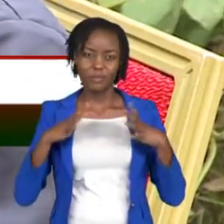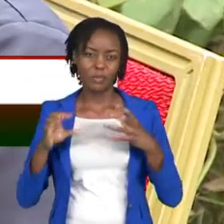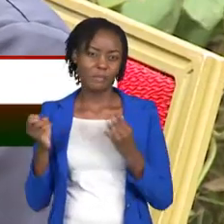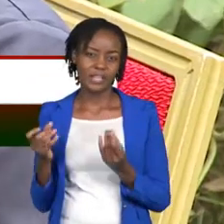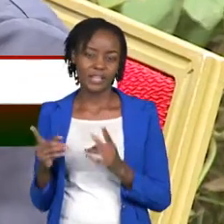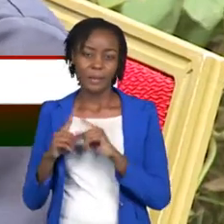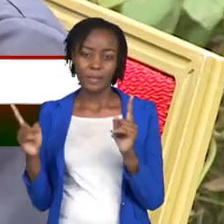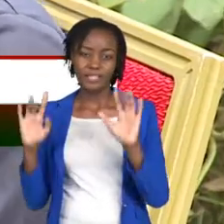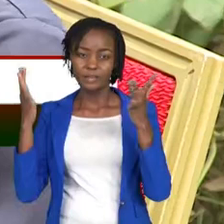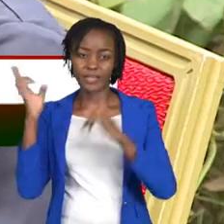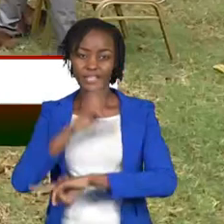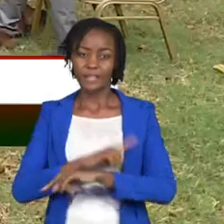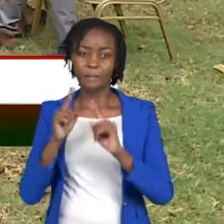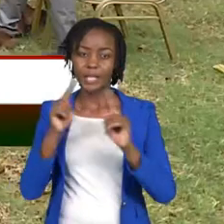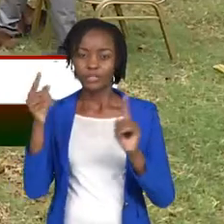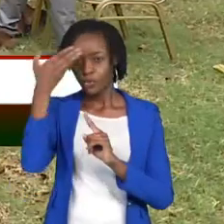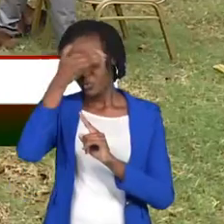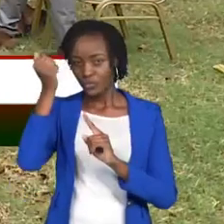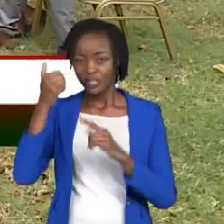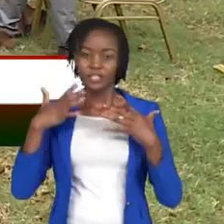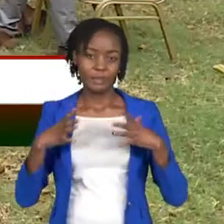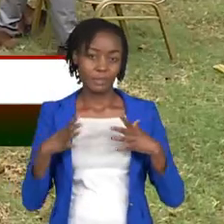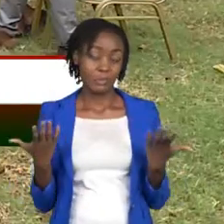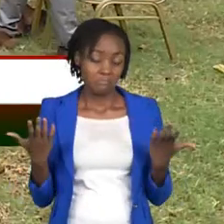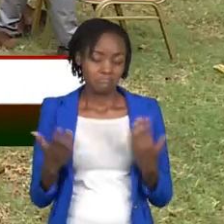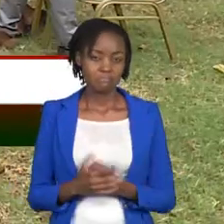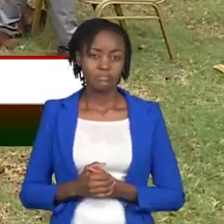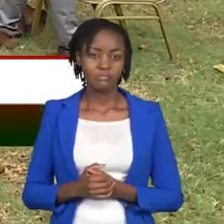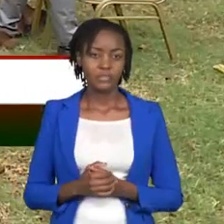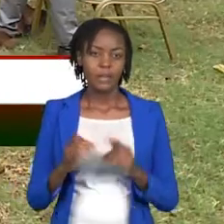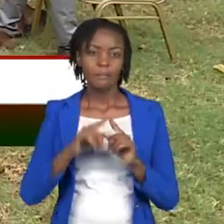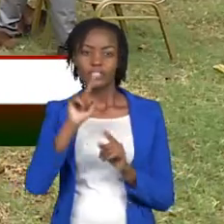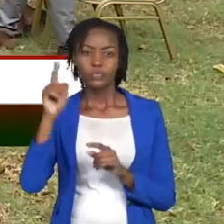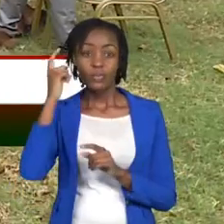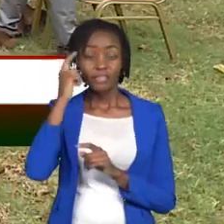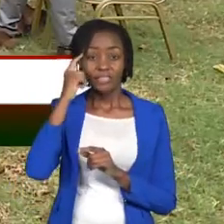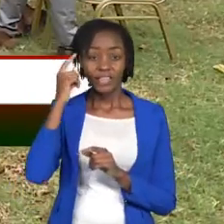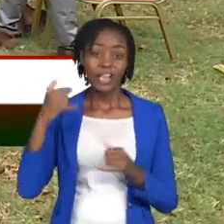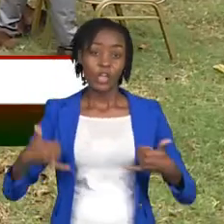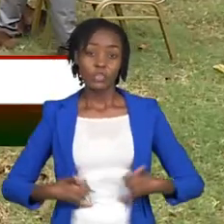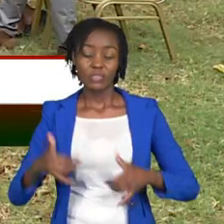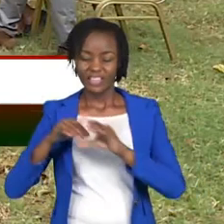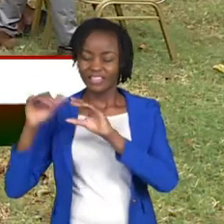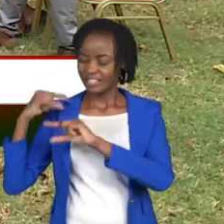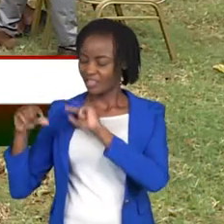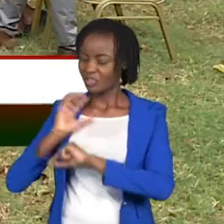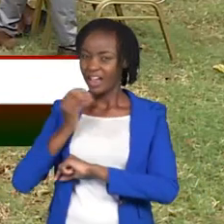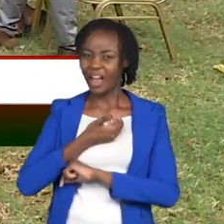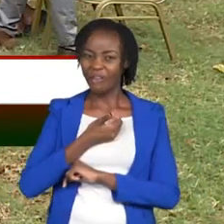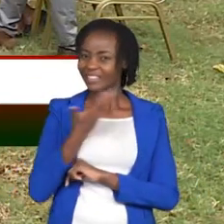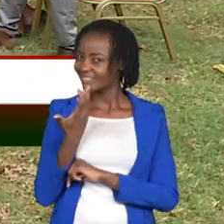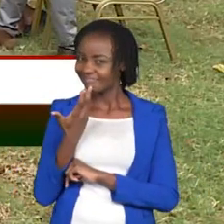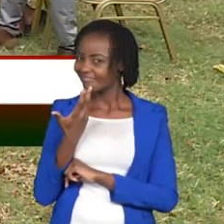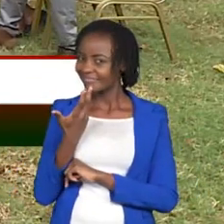day, but we have forgotten the people. Speak of which, do you think the youths in this generation really care about the heroes